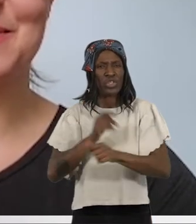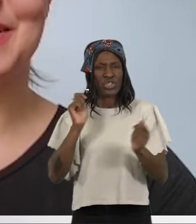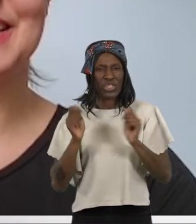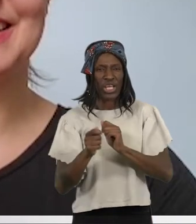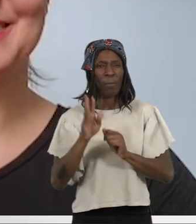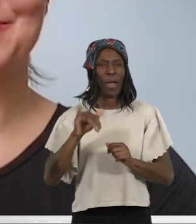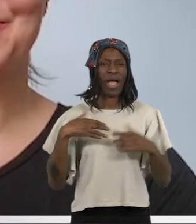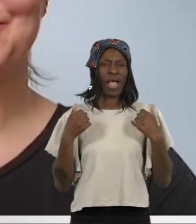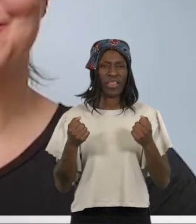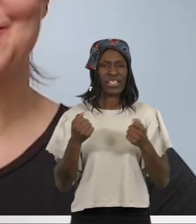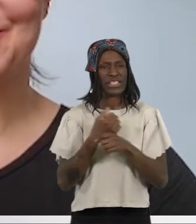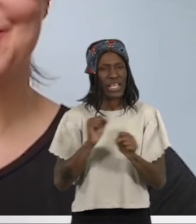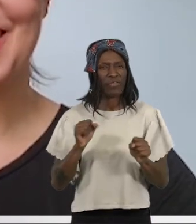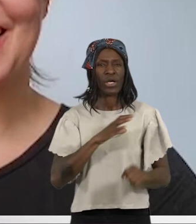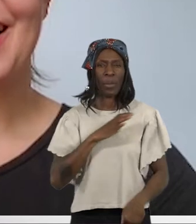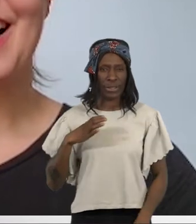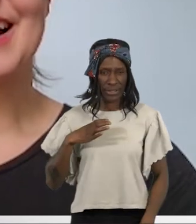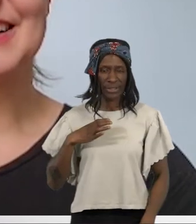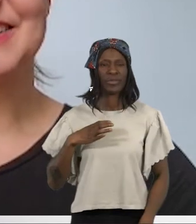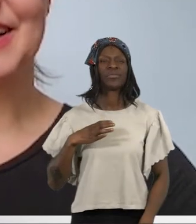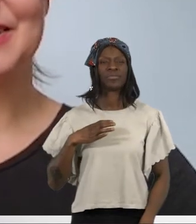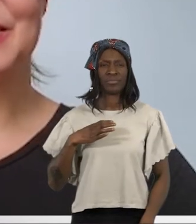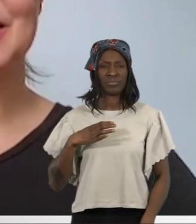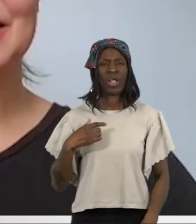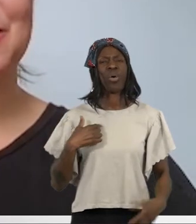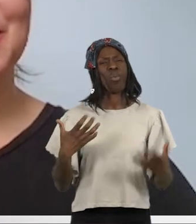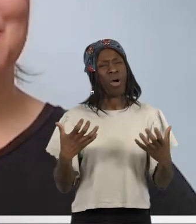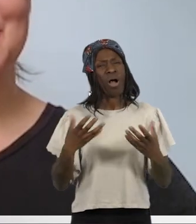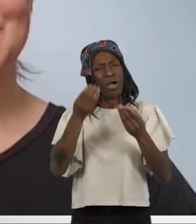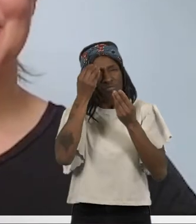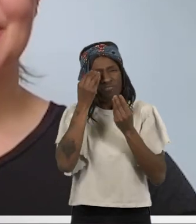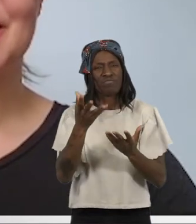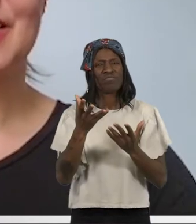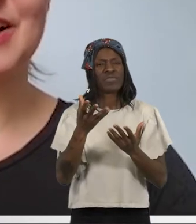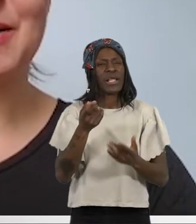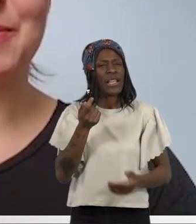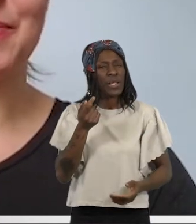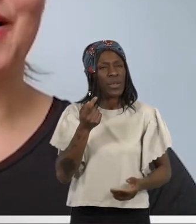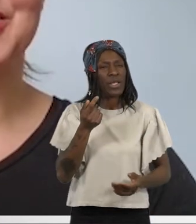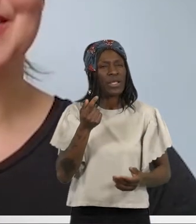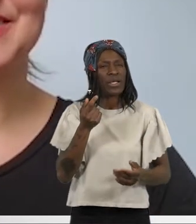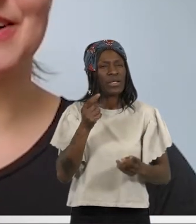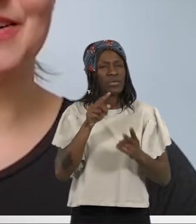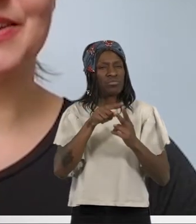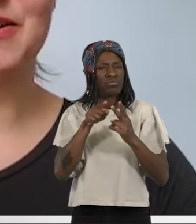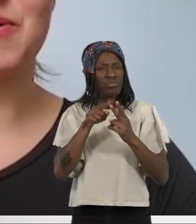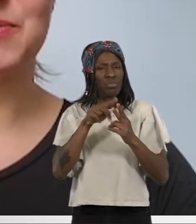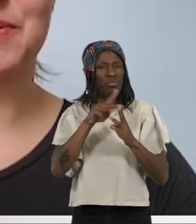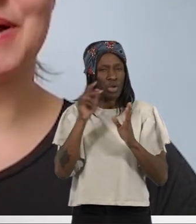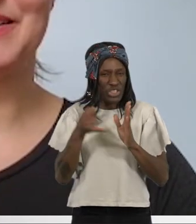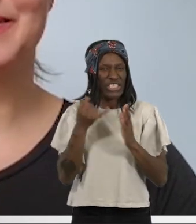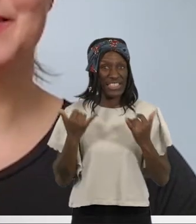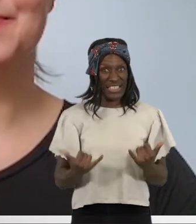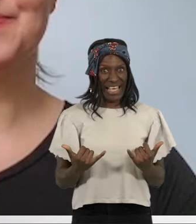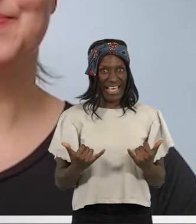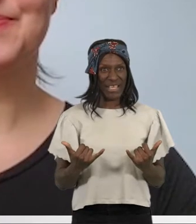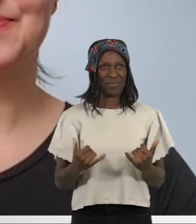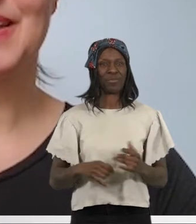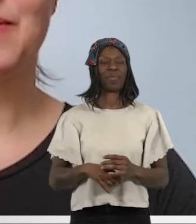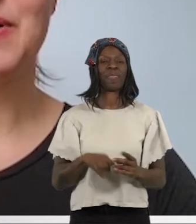Safety Committee. I'd like to tell you a little bit about a couple projects on the go with